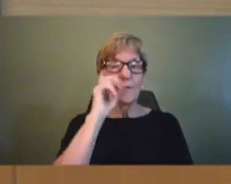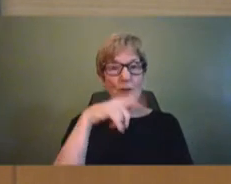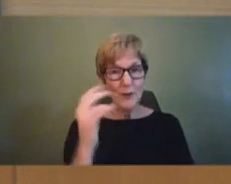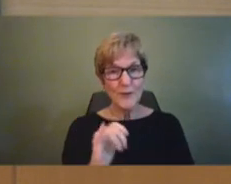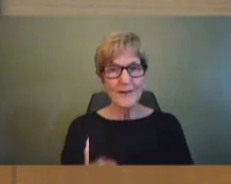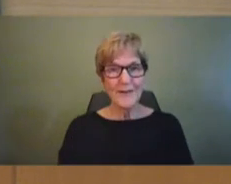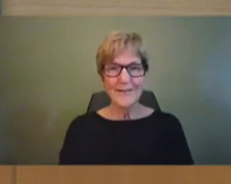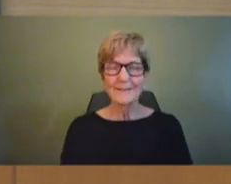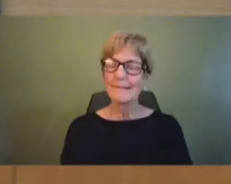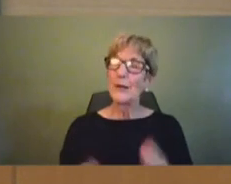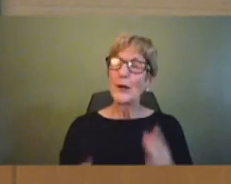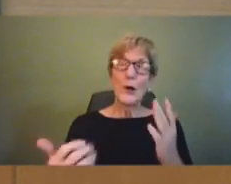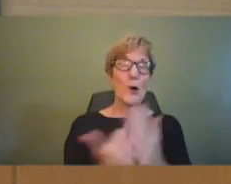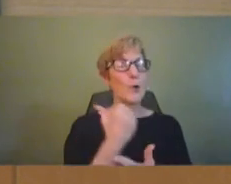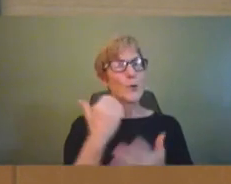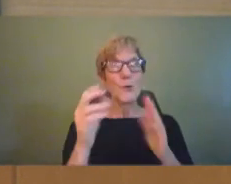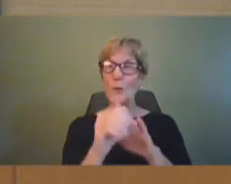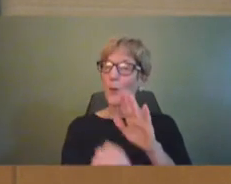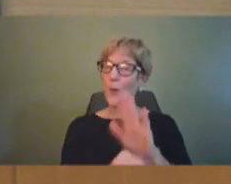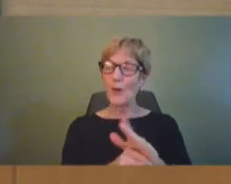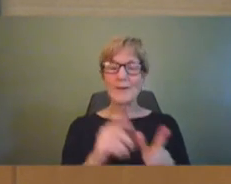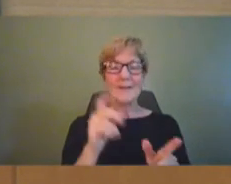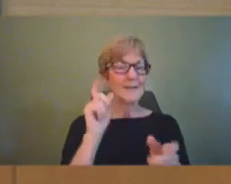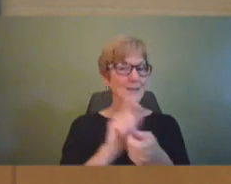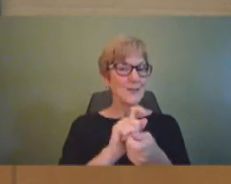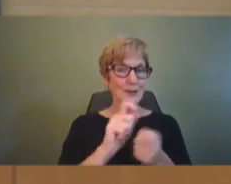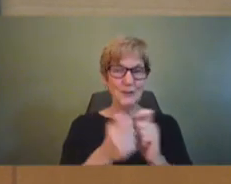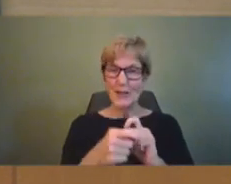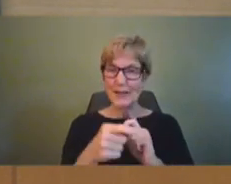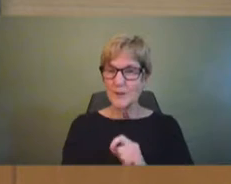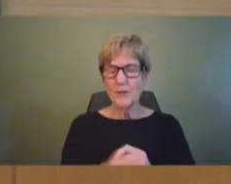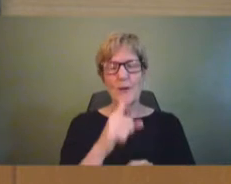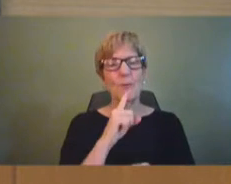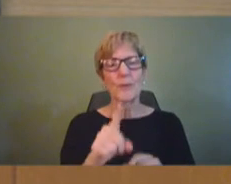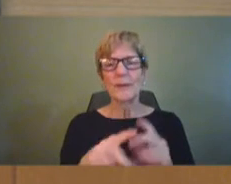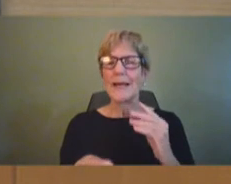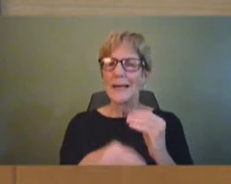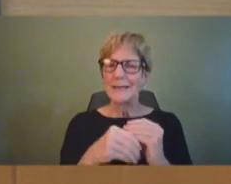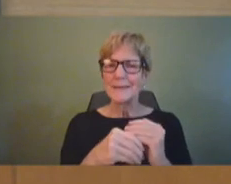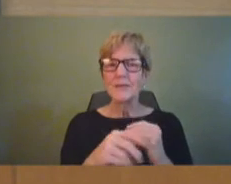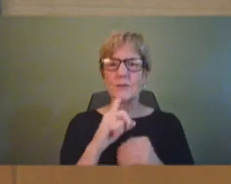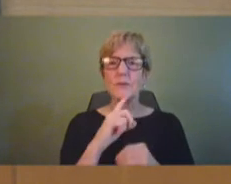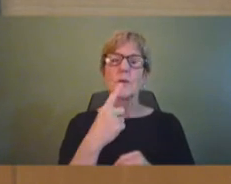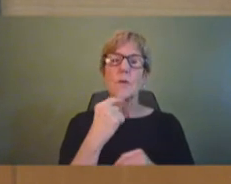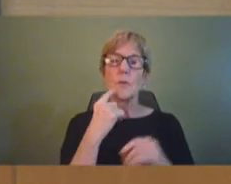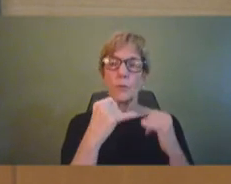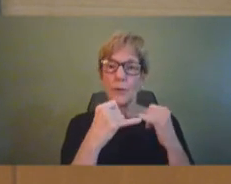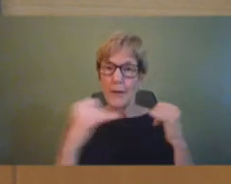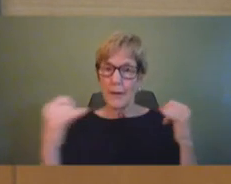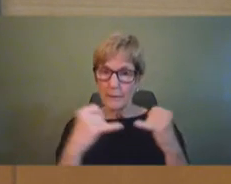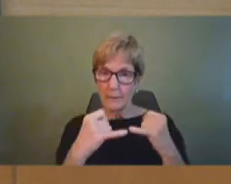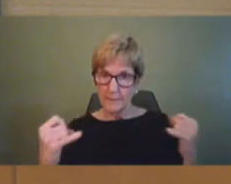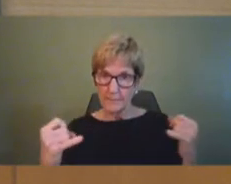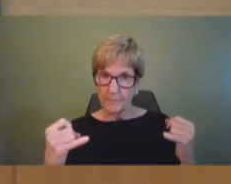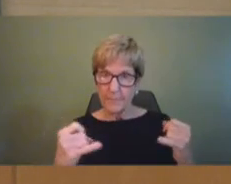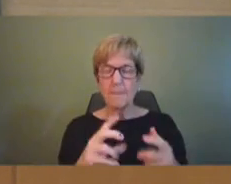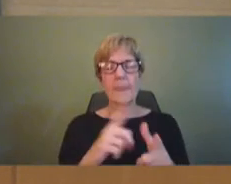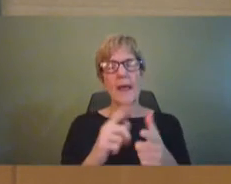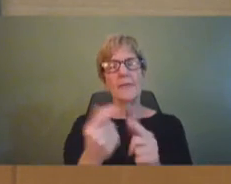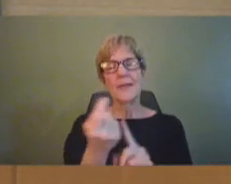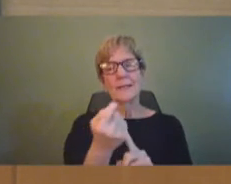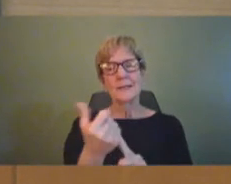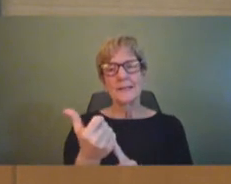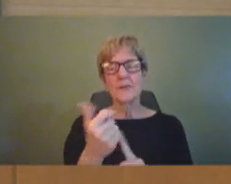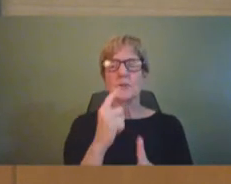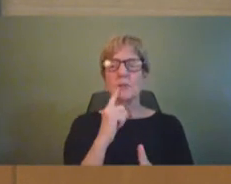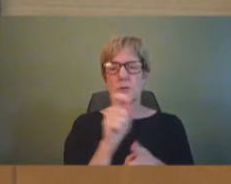ordinance the changes in there are additions are red underline and deletions are strikethroughs